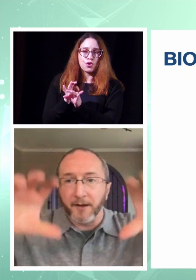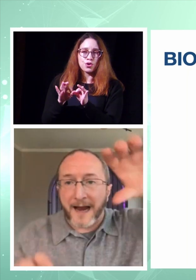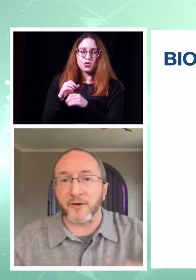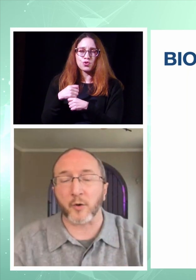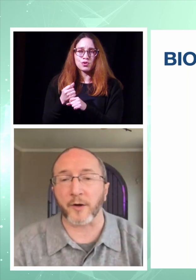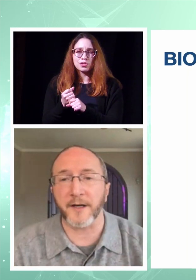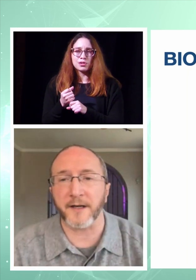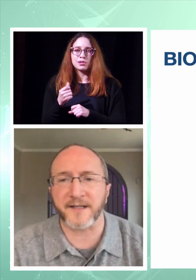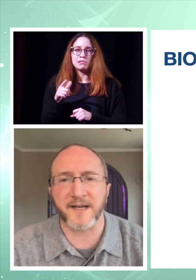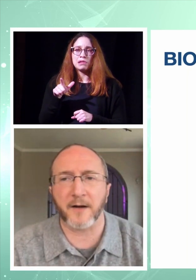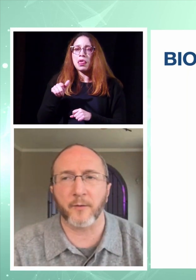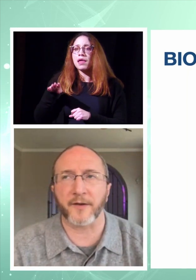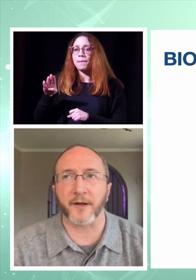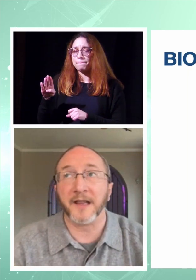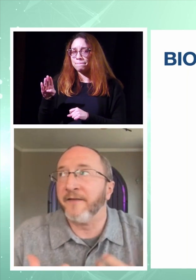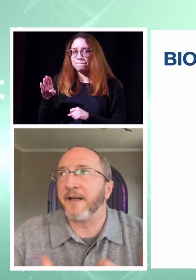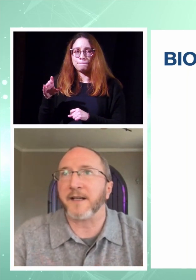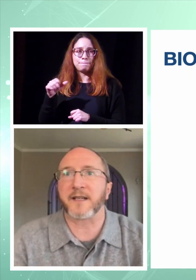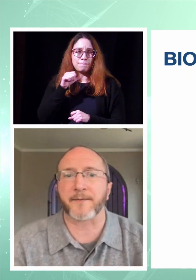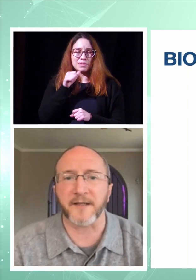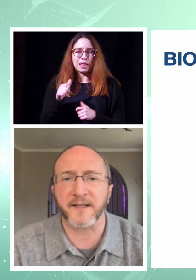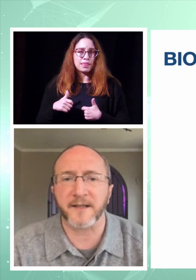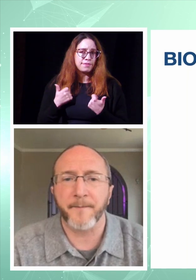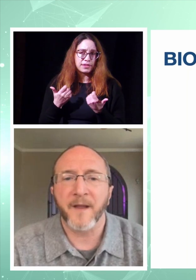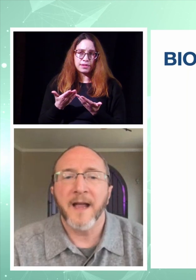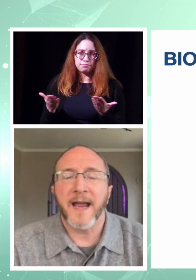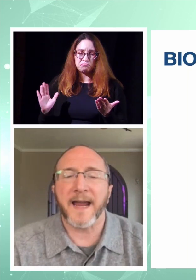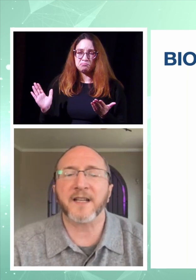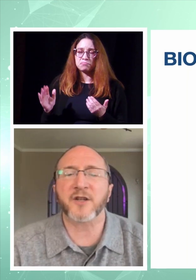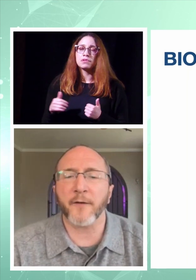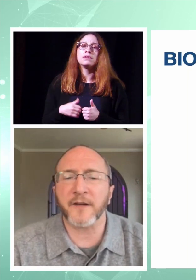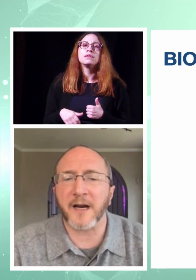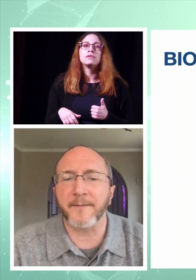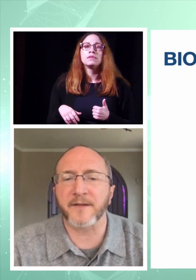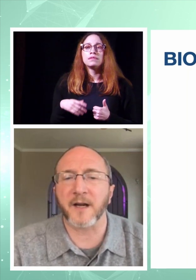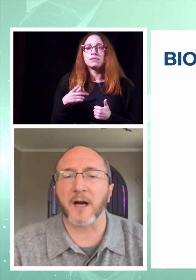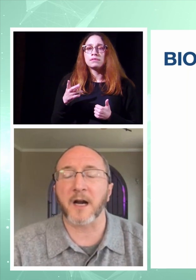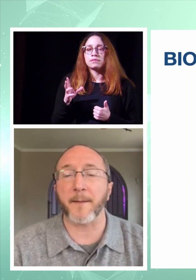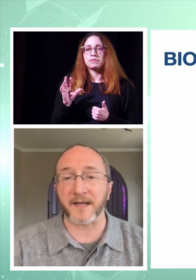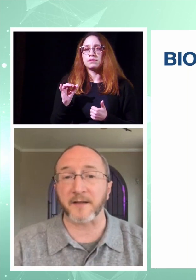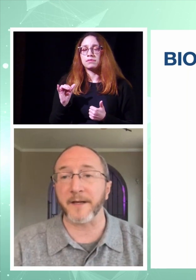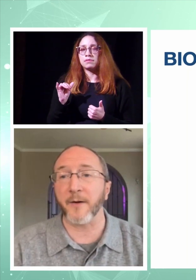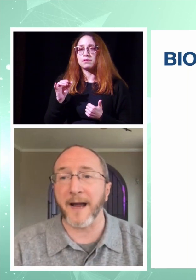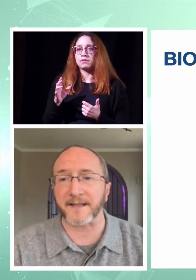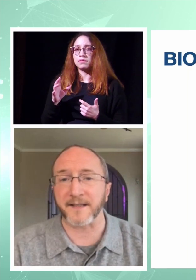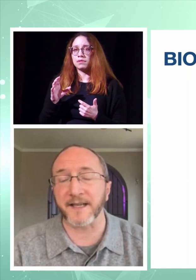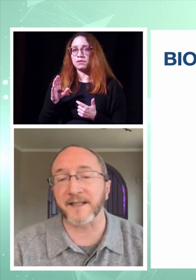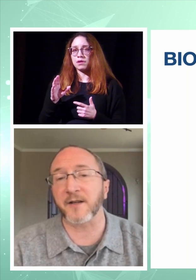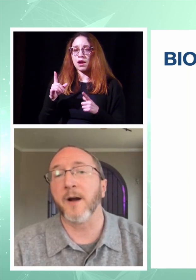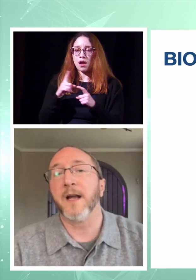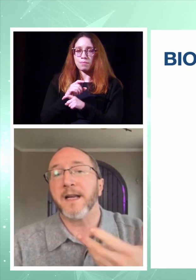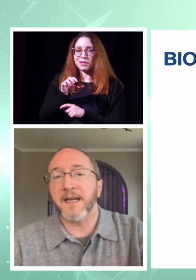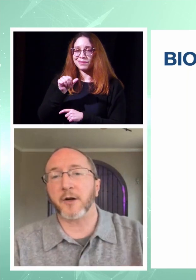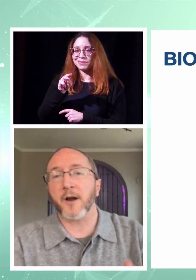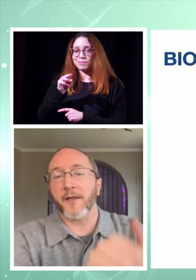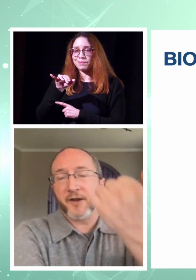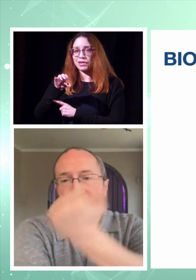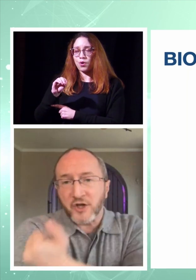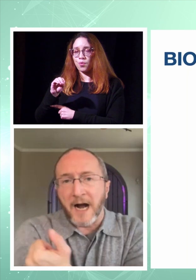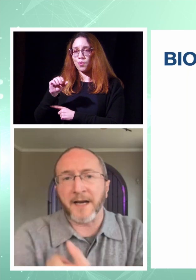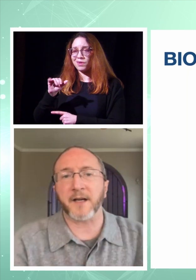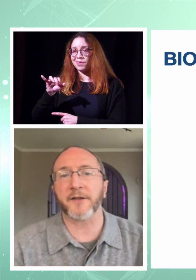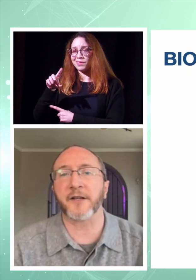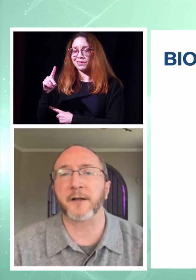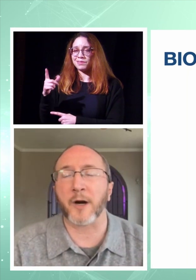it with a laboratory. It's not with a living substance. And it's oftentimes complex amino acids. And so here,